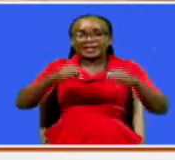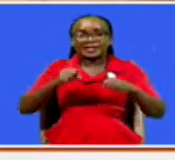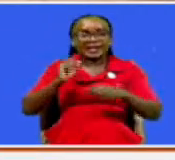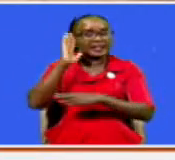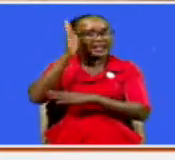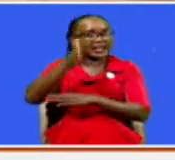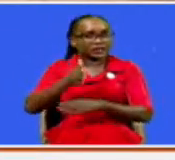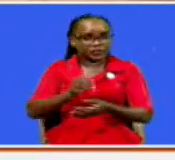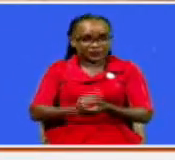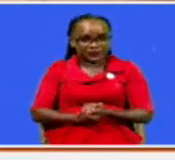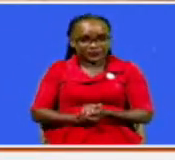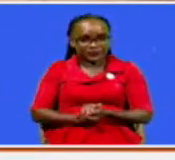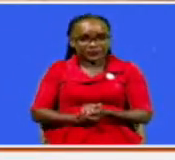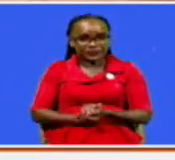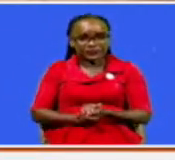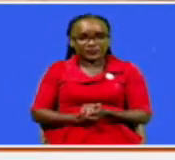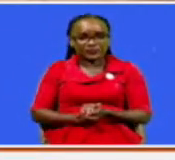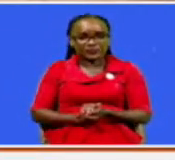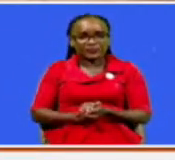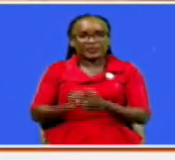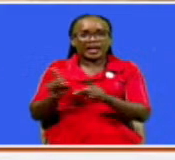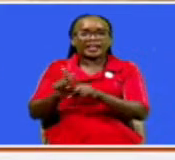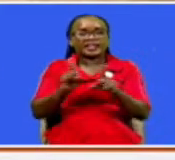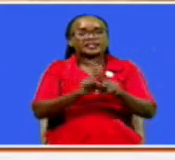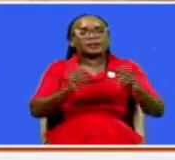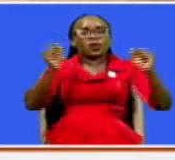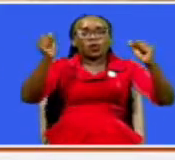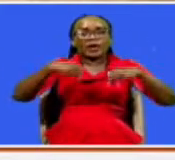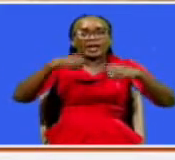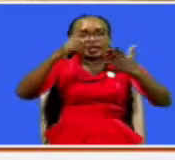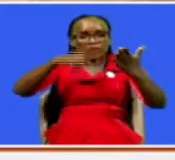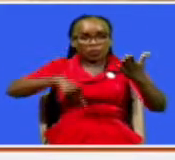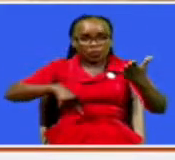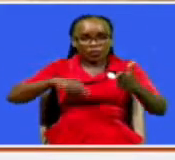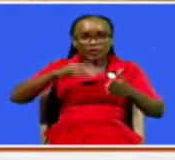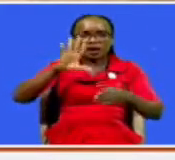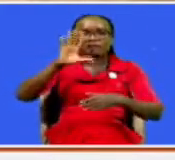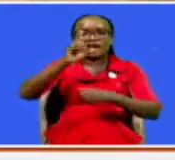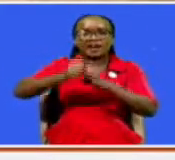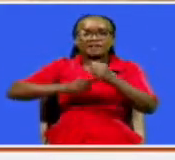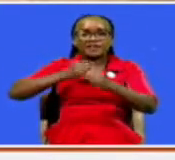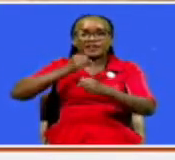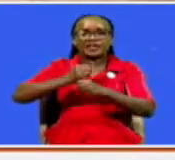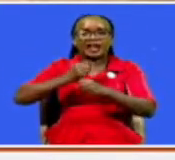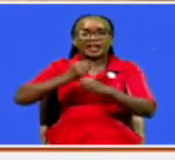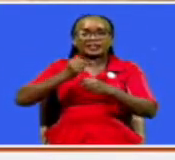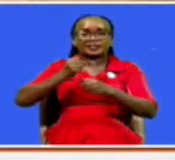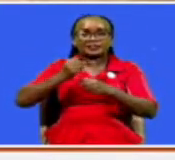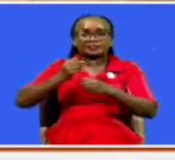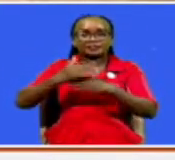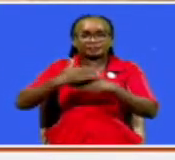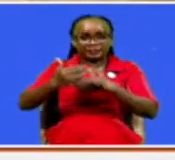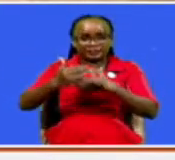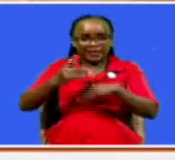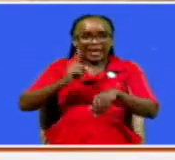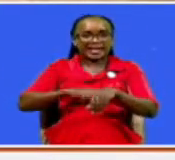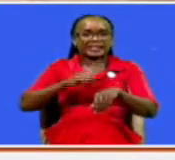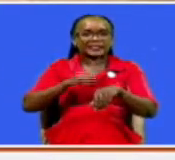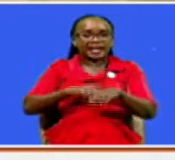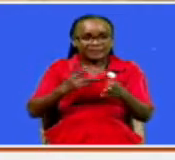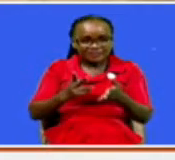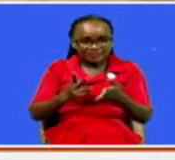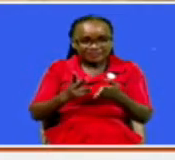direction. We also agree that 5 years down the road, it's time to